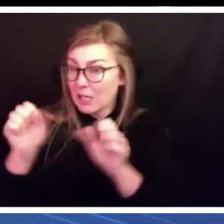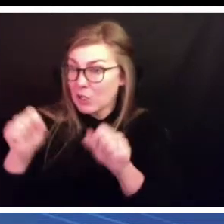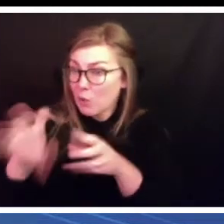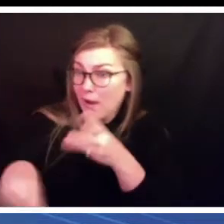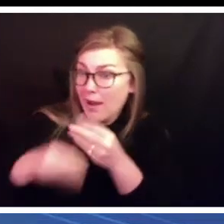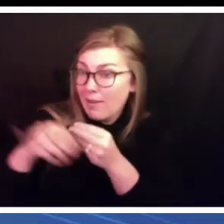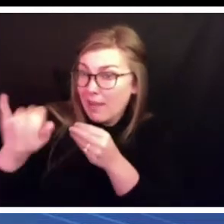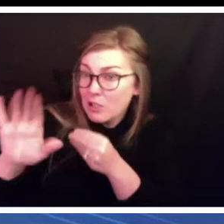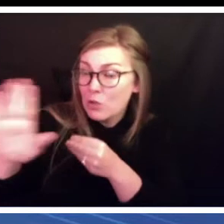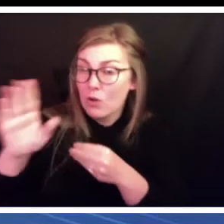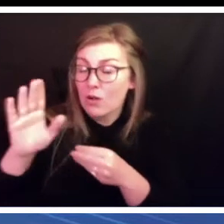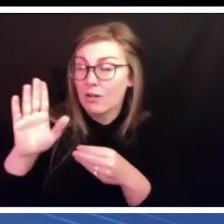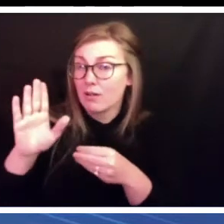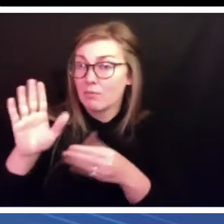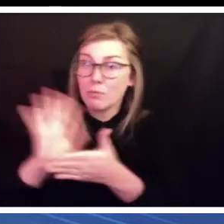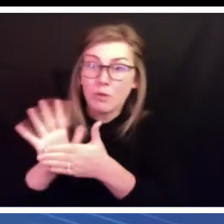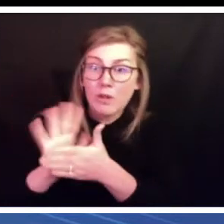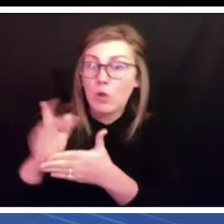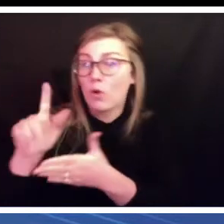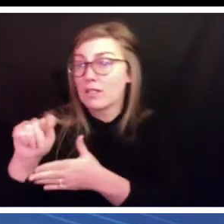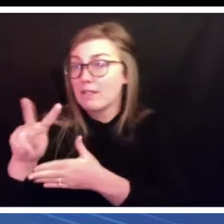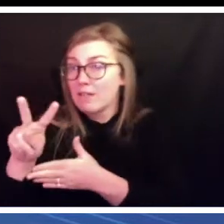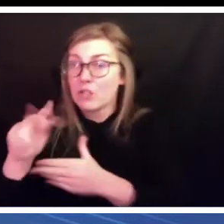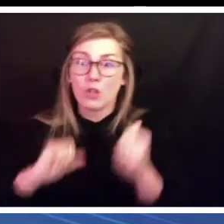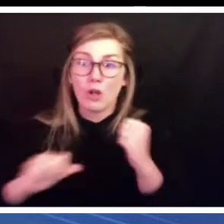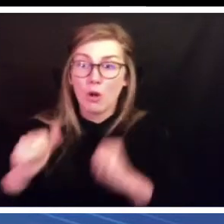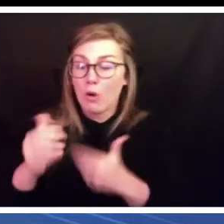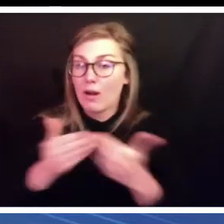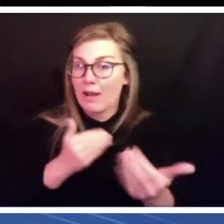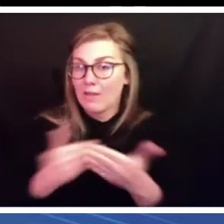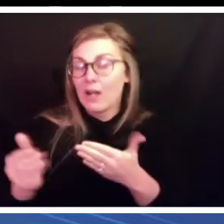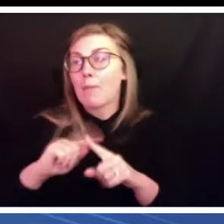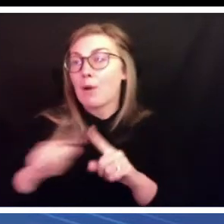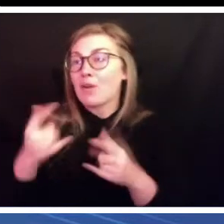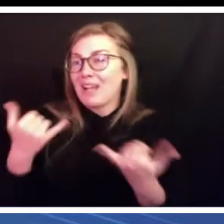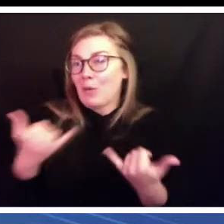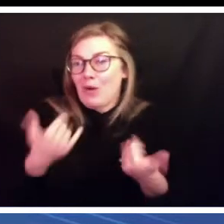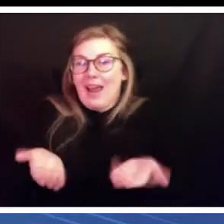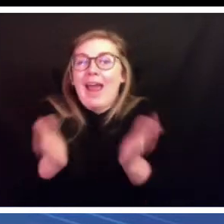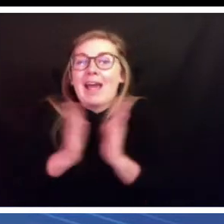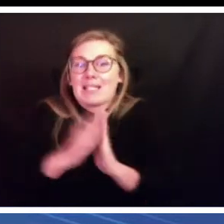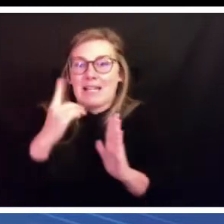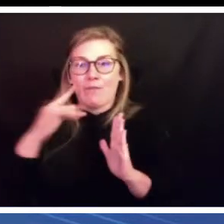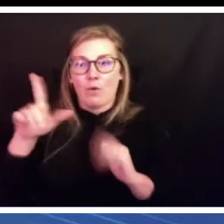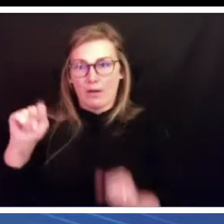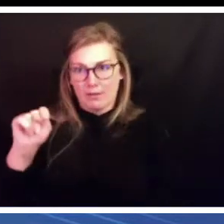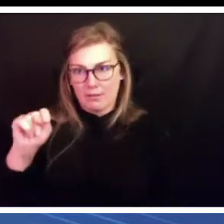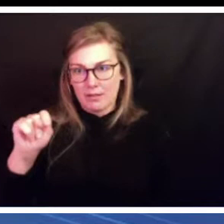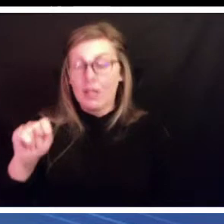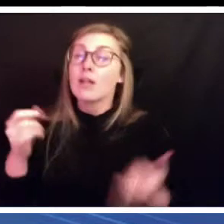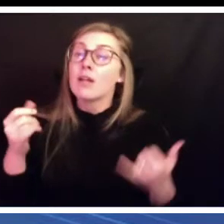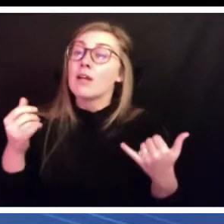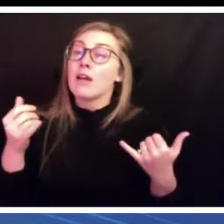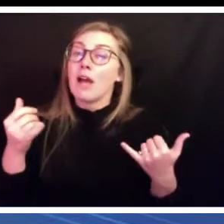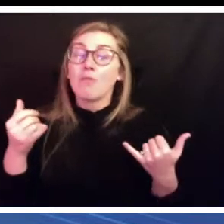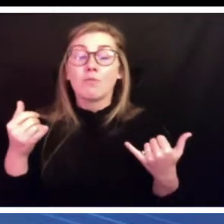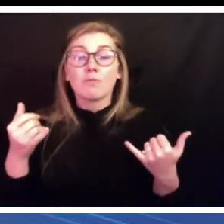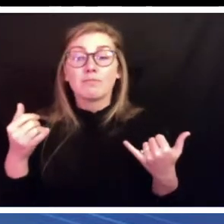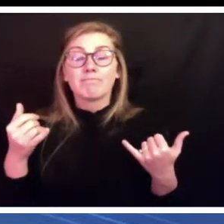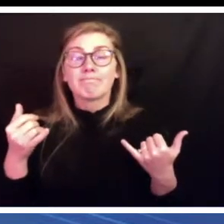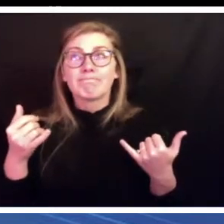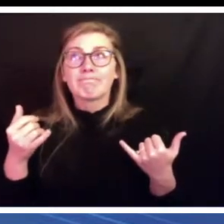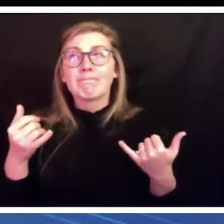thing I want to point out, you might think that the average person may not know about this in general, right, in the world.